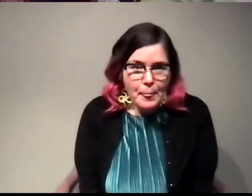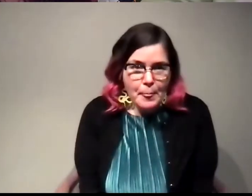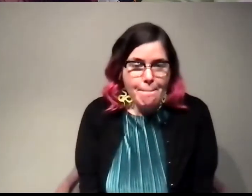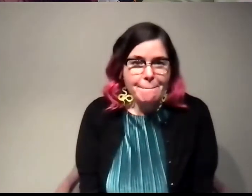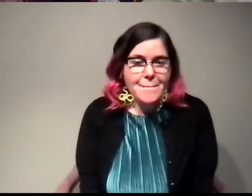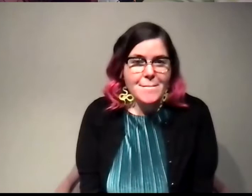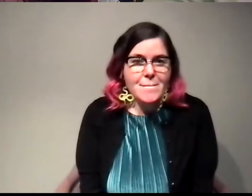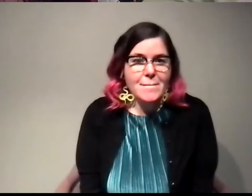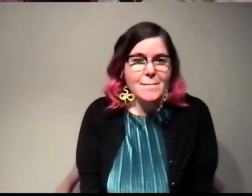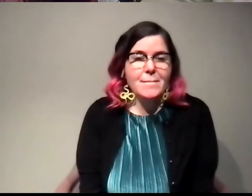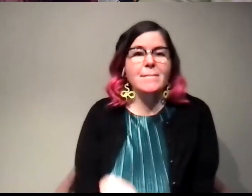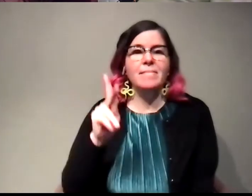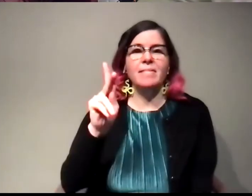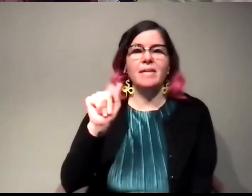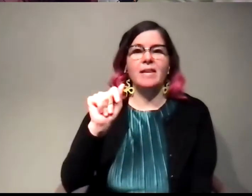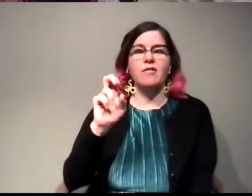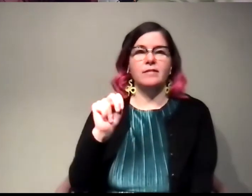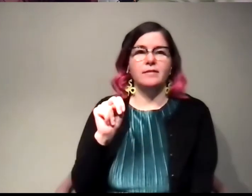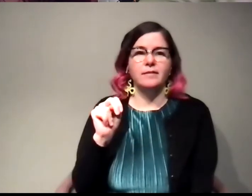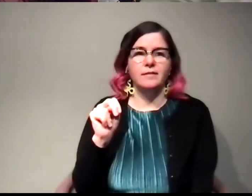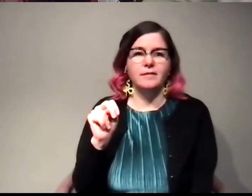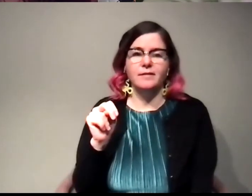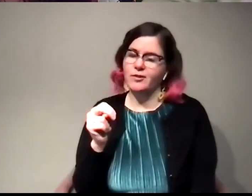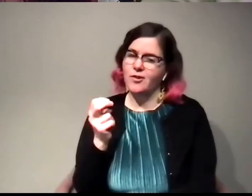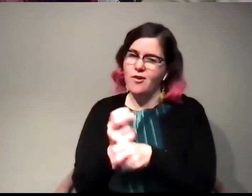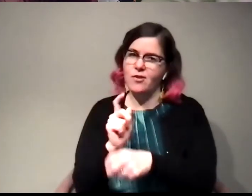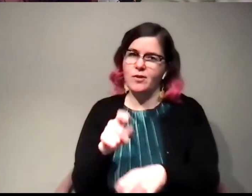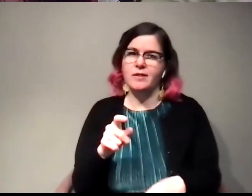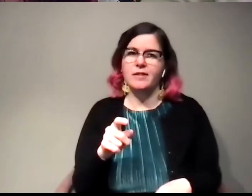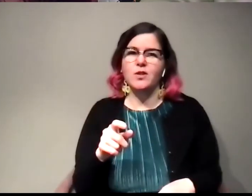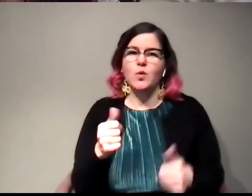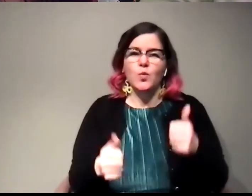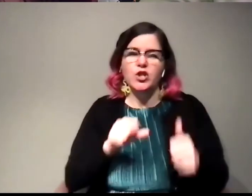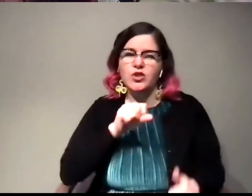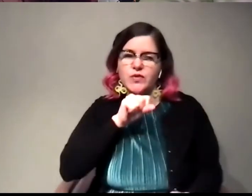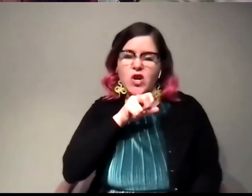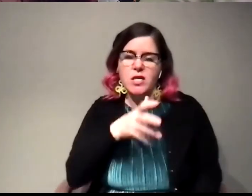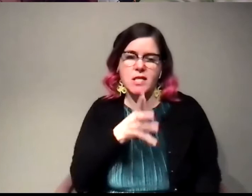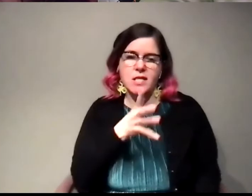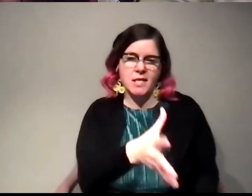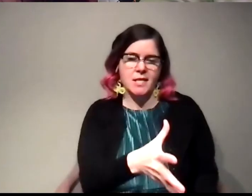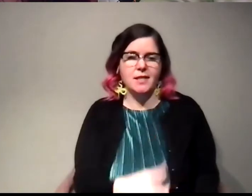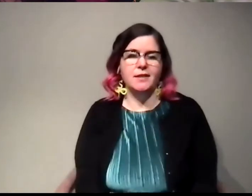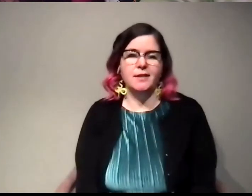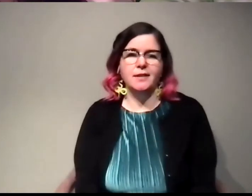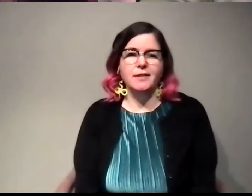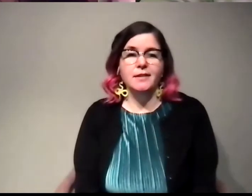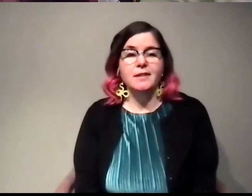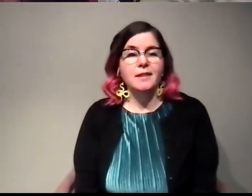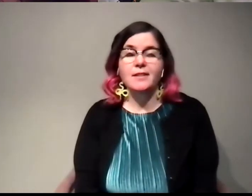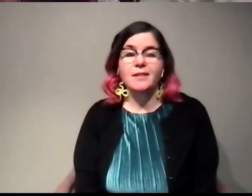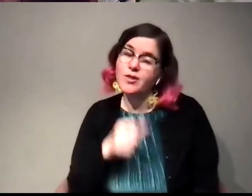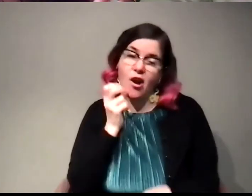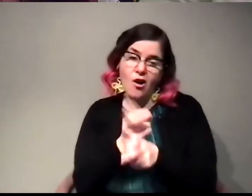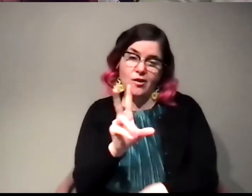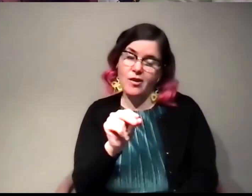This is from Karen. This is a tough question. What's your least favorite frog? My least favorite frog. That's actually not a tough question for me